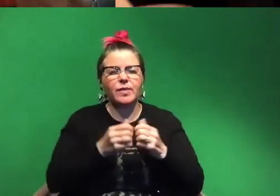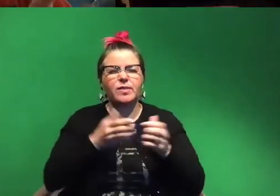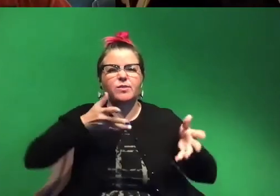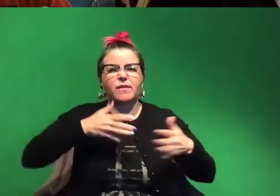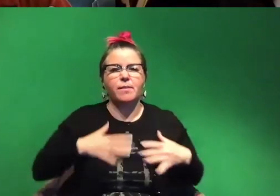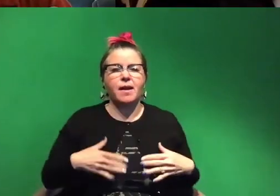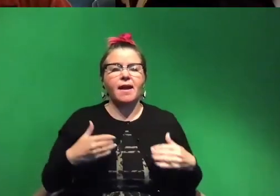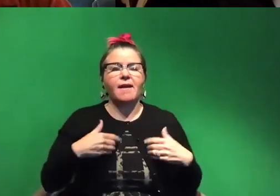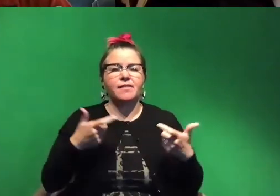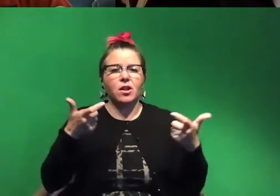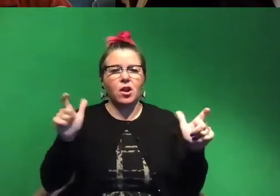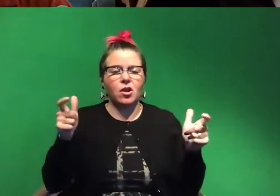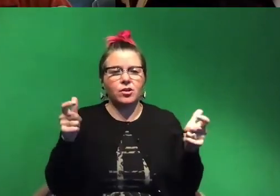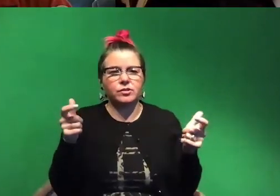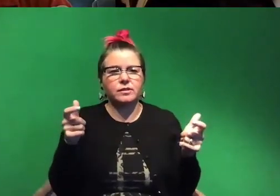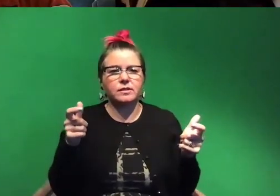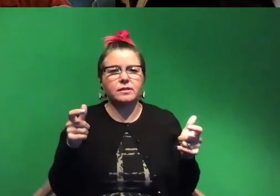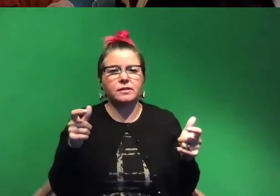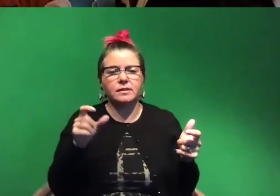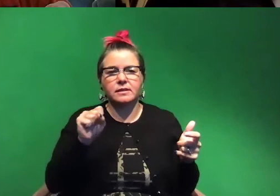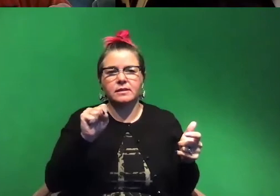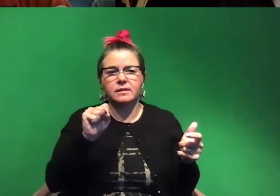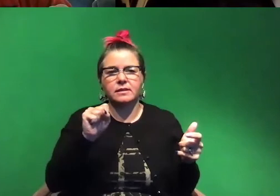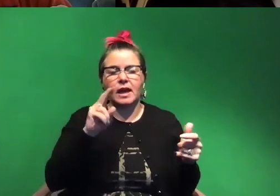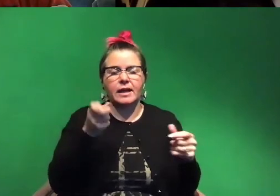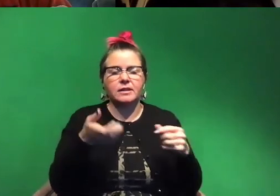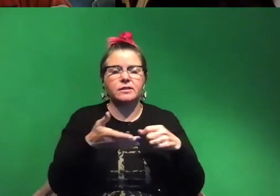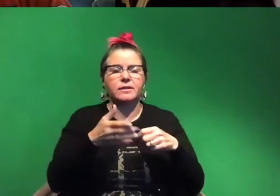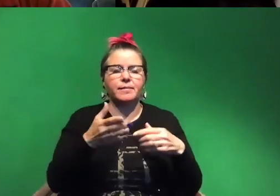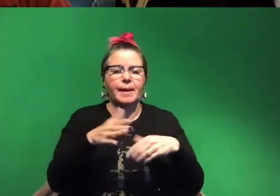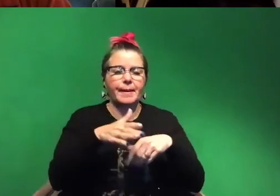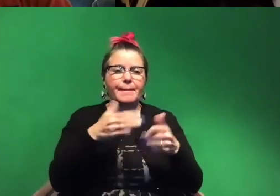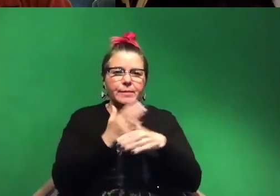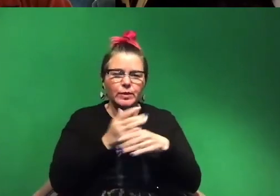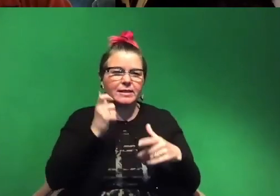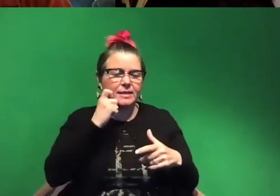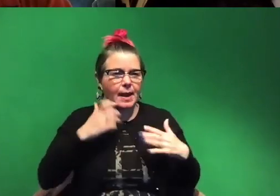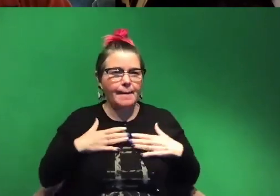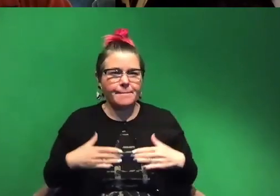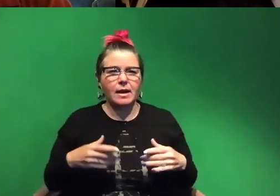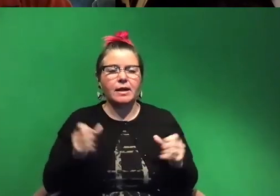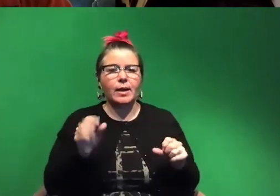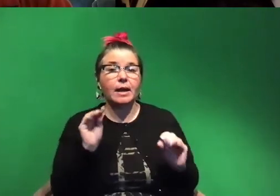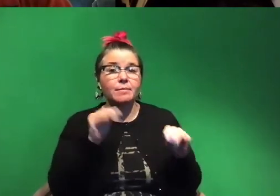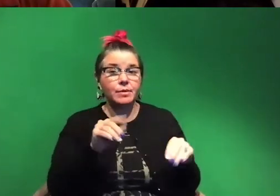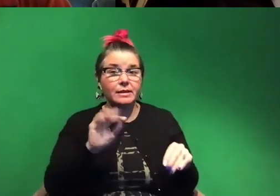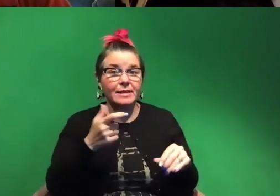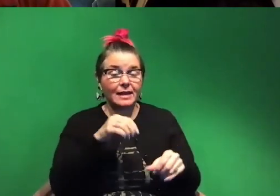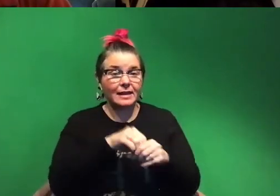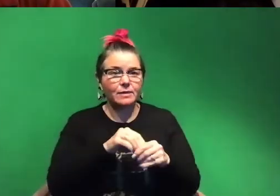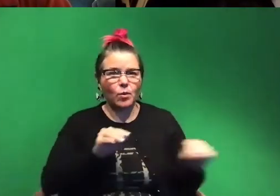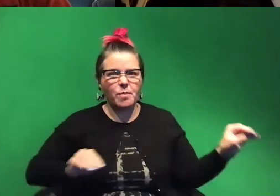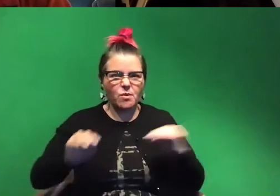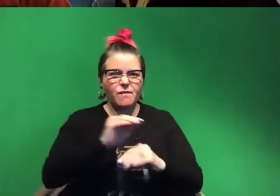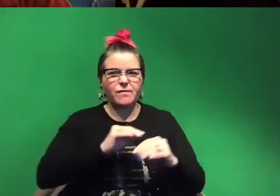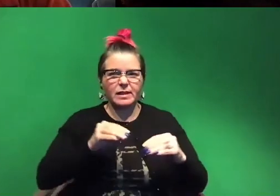large sinus around the body between the skin and the body itself. So you can put a tag in, but it'll move around the whole